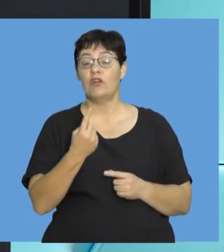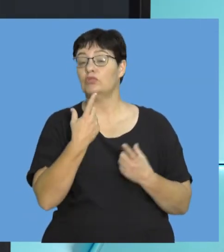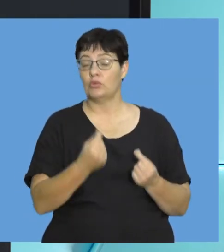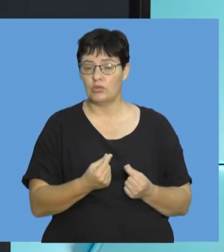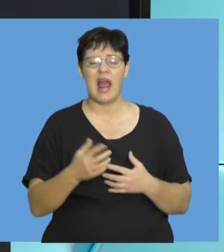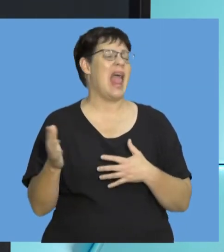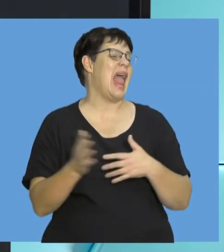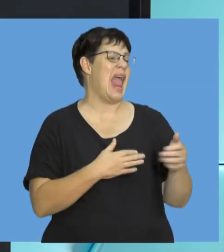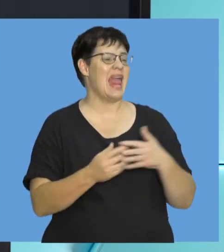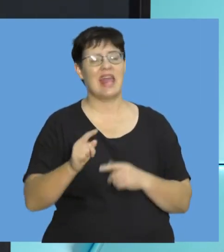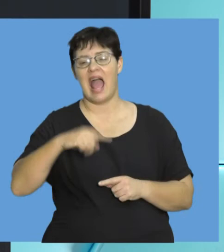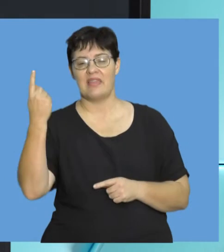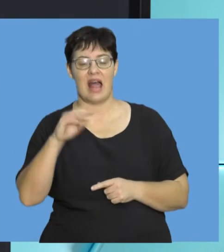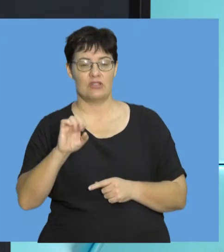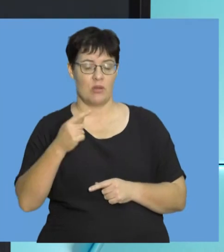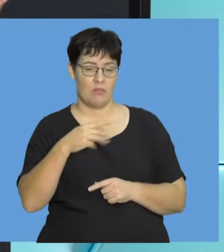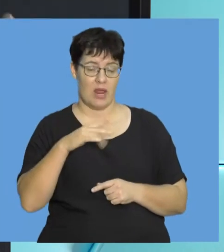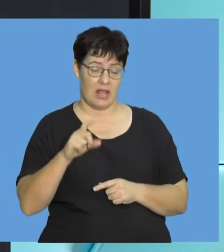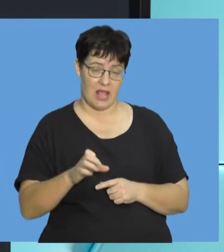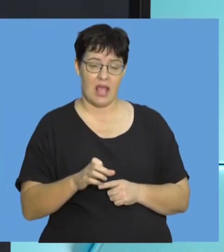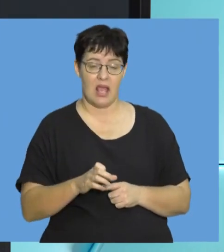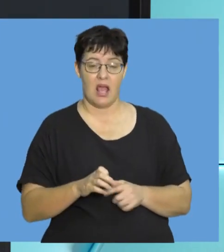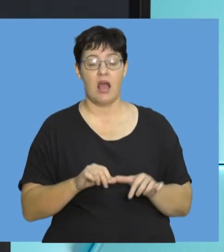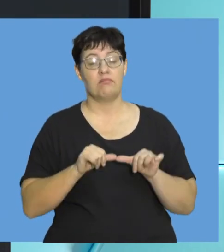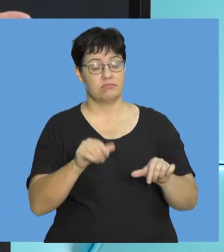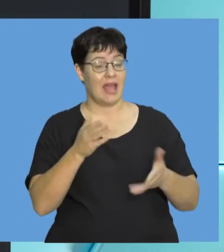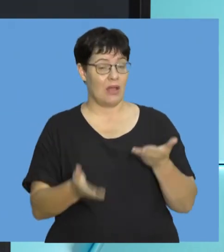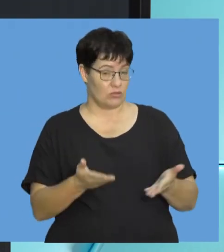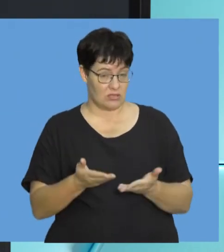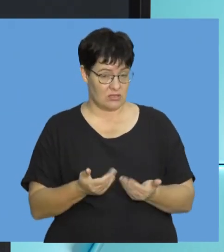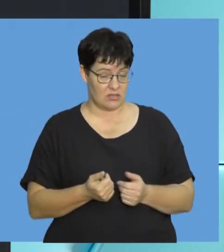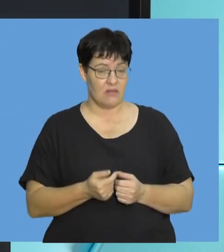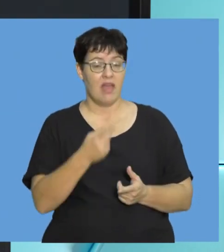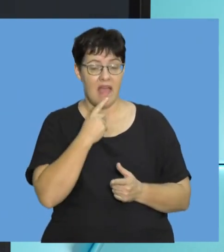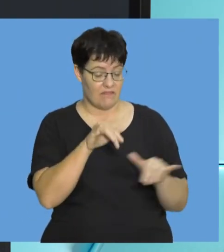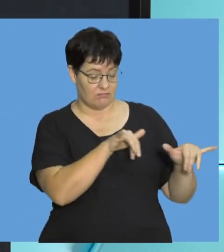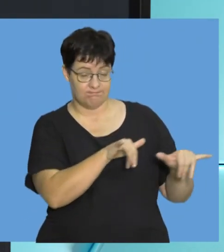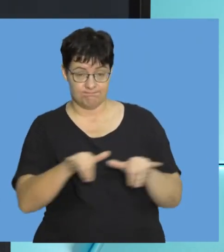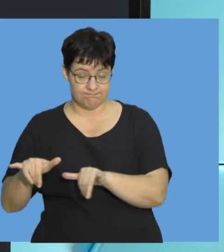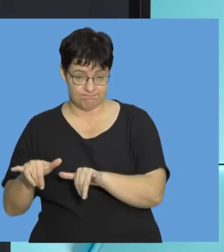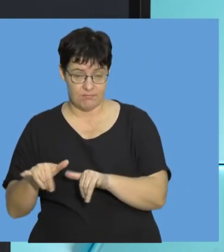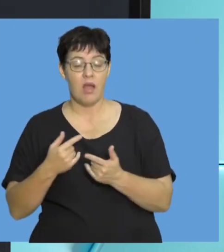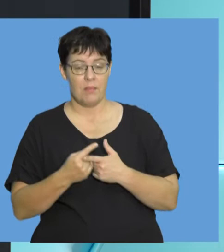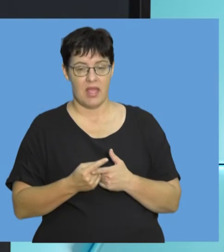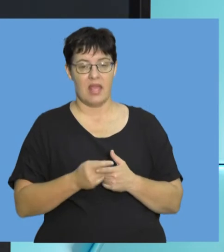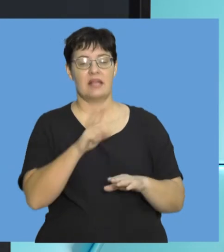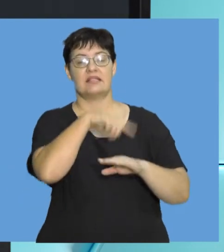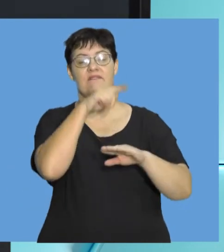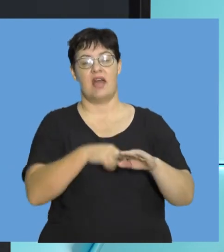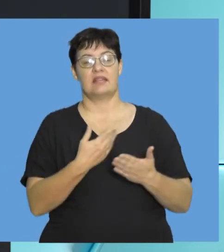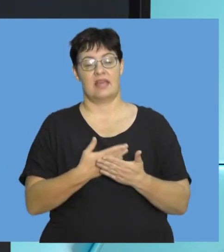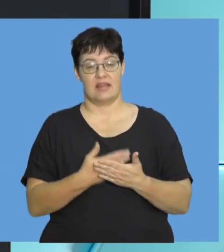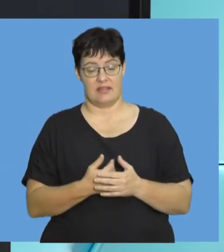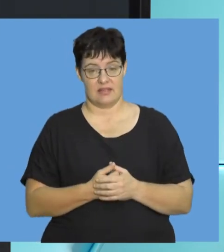do that, remember, just like any other algebraic equation that you will have, if I have a common factor throughout, I